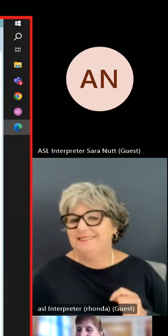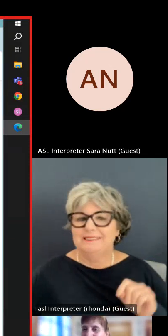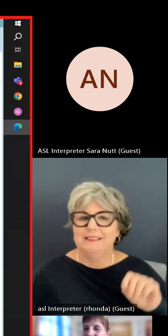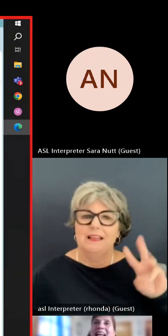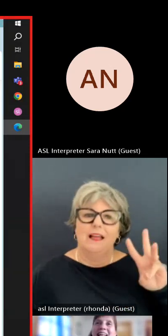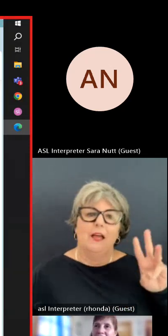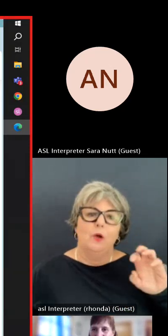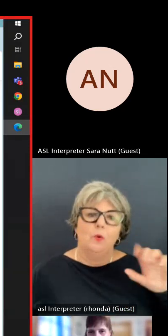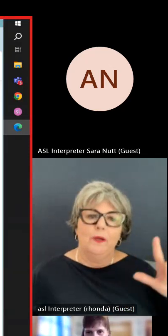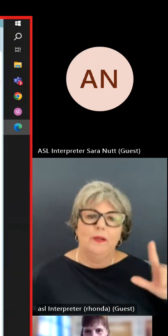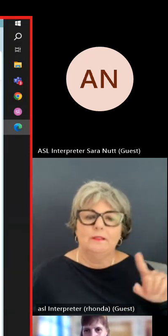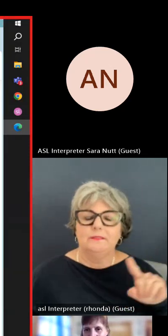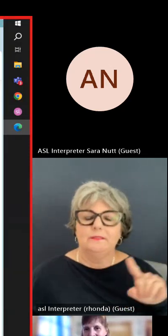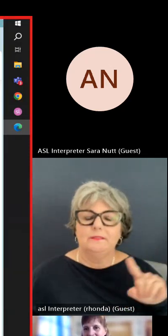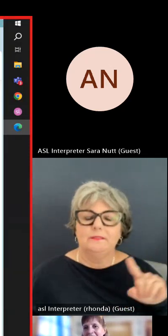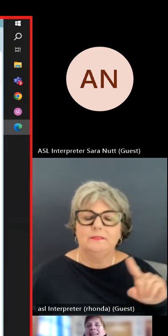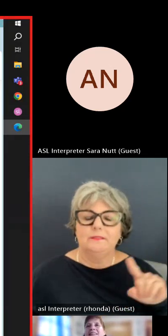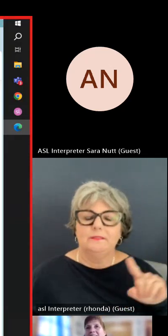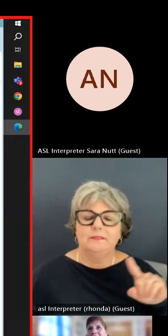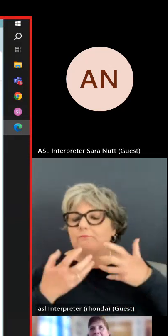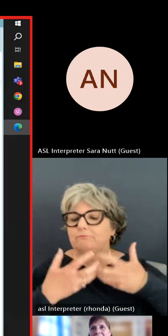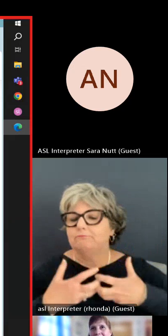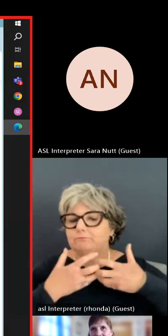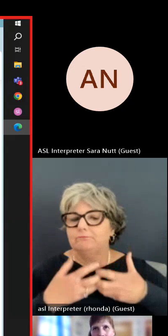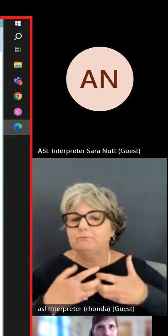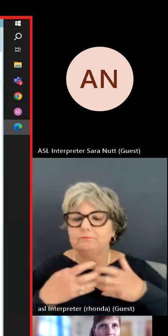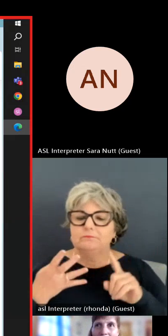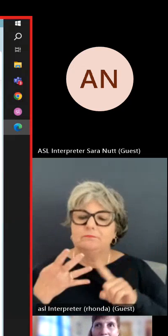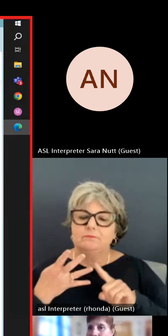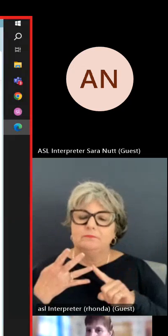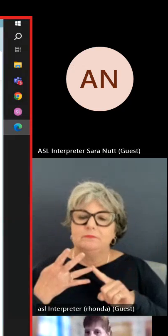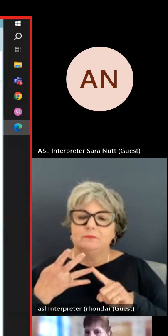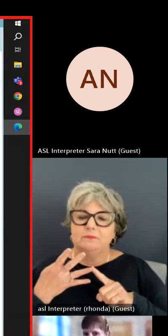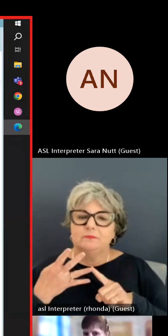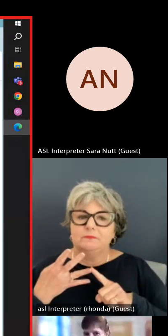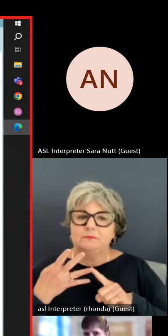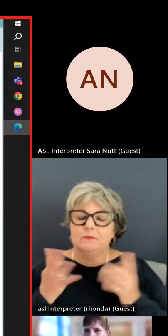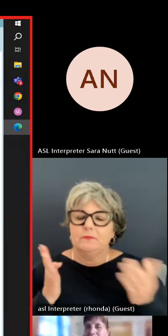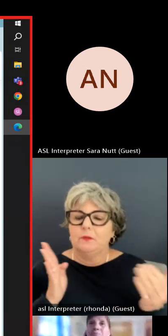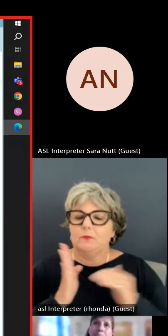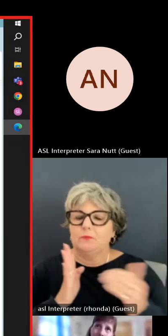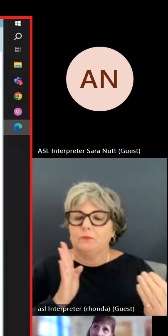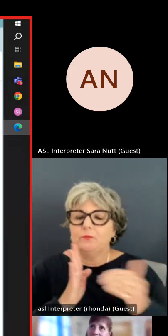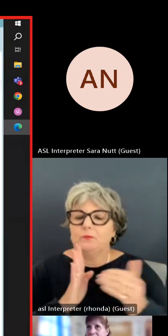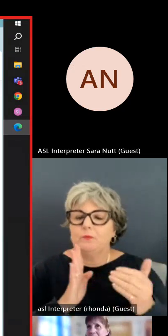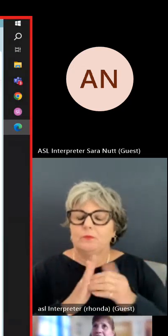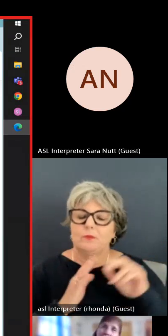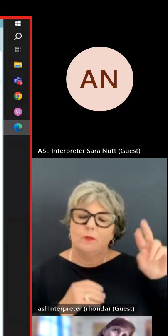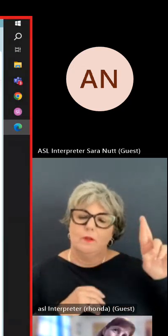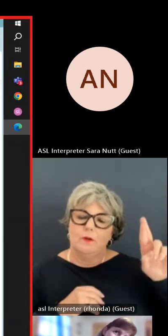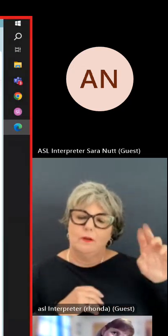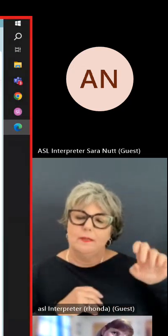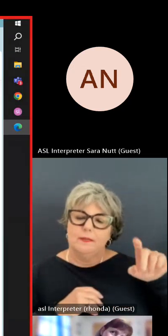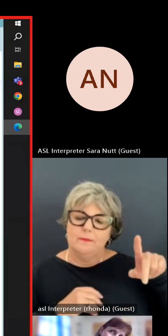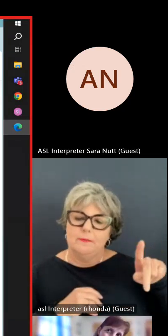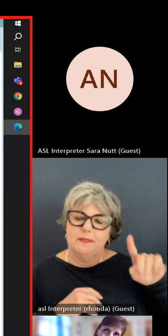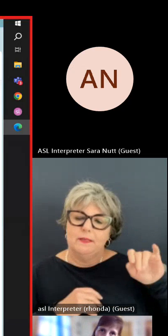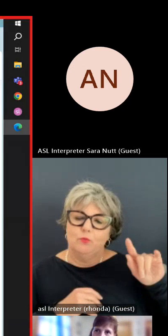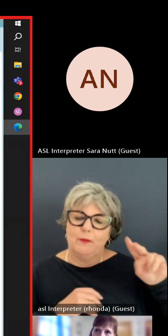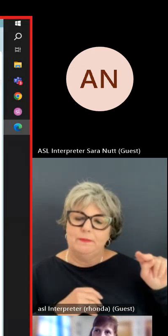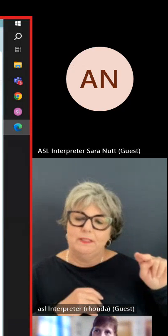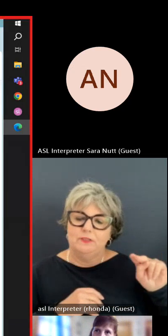yeah, this is a jet engine. And this is an example of repetition. You see the different shapes